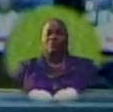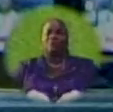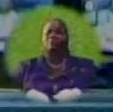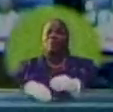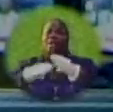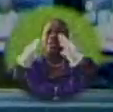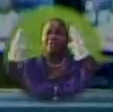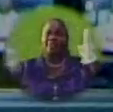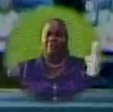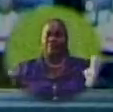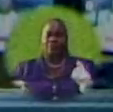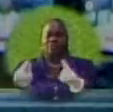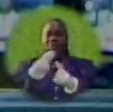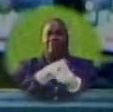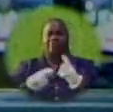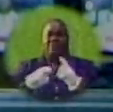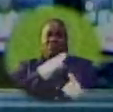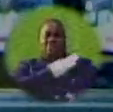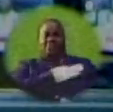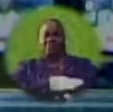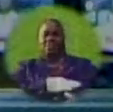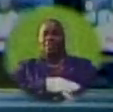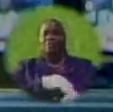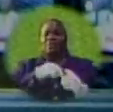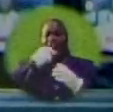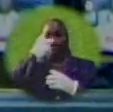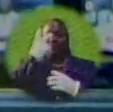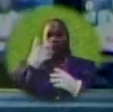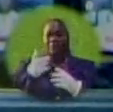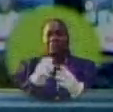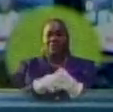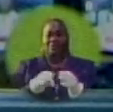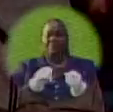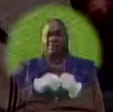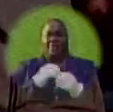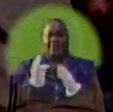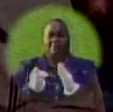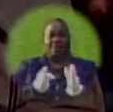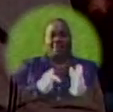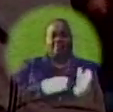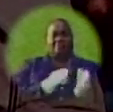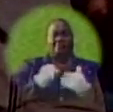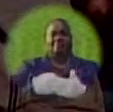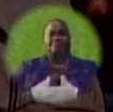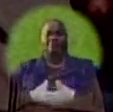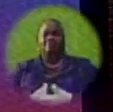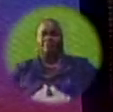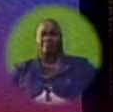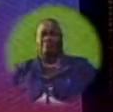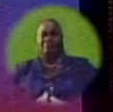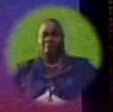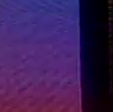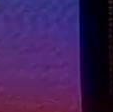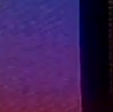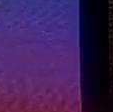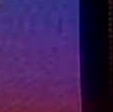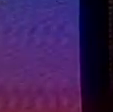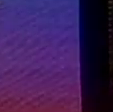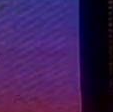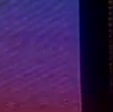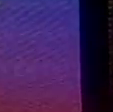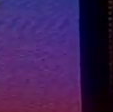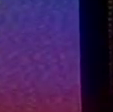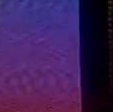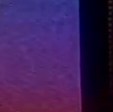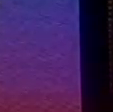of regional features. He shares his views on simplifying the plan. As the years go on, the